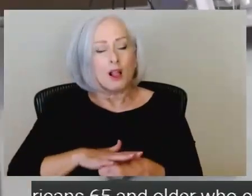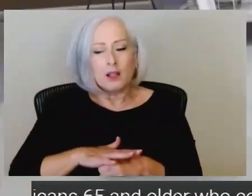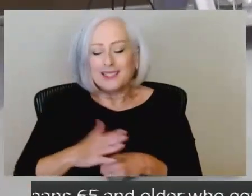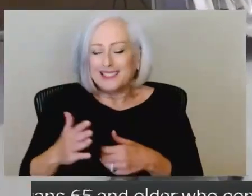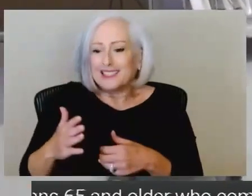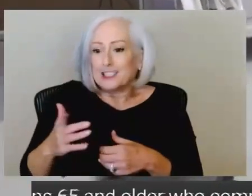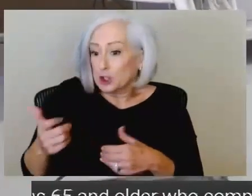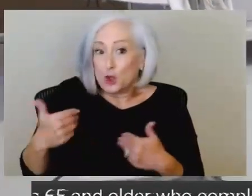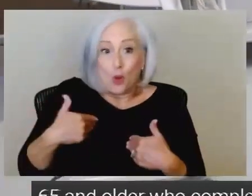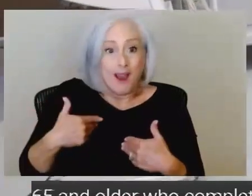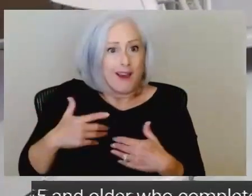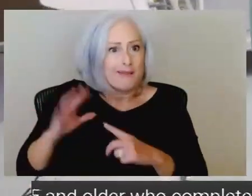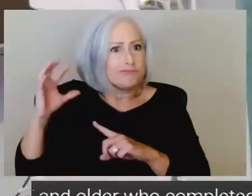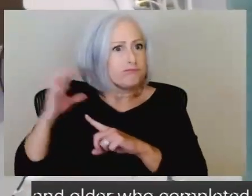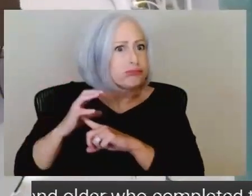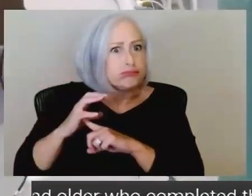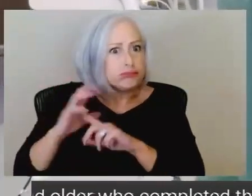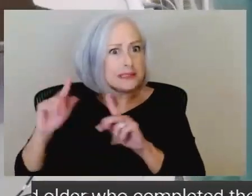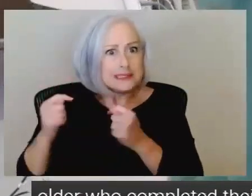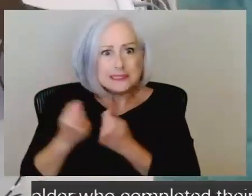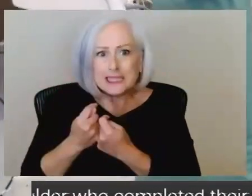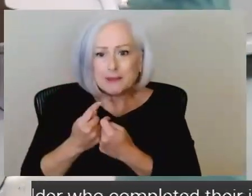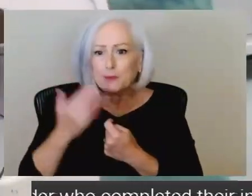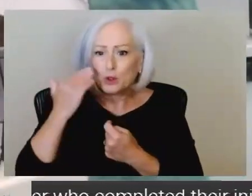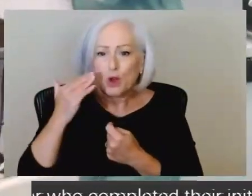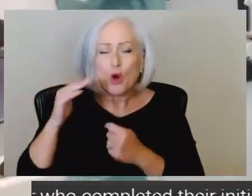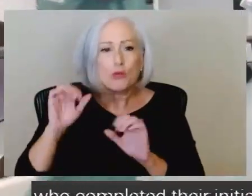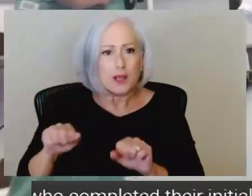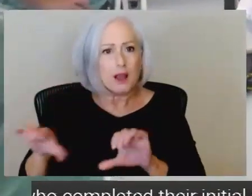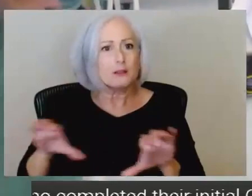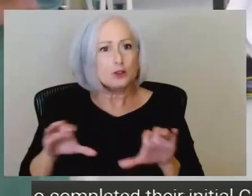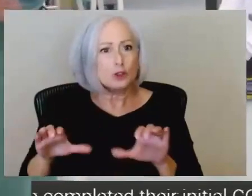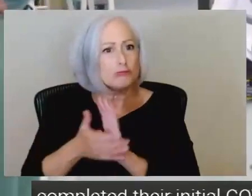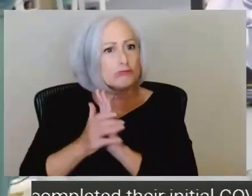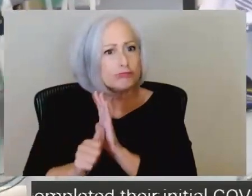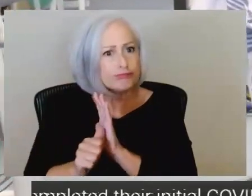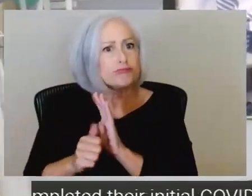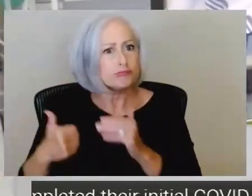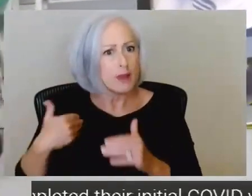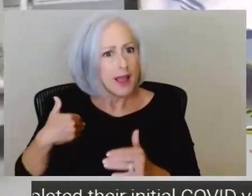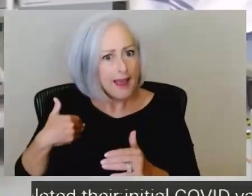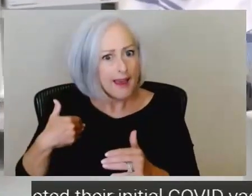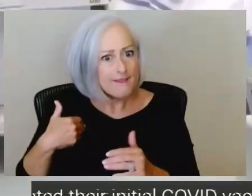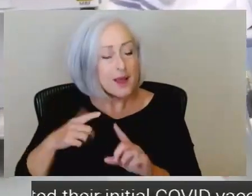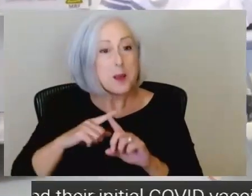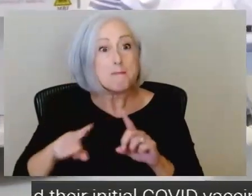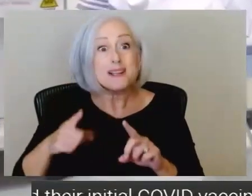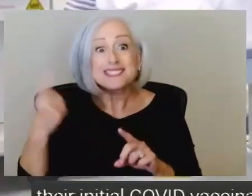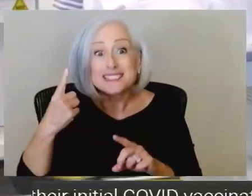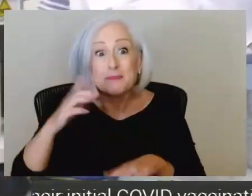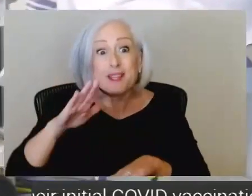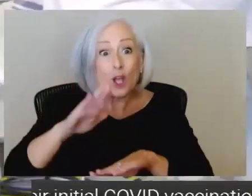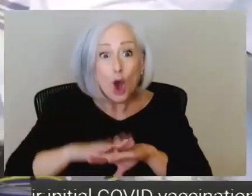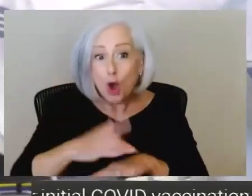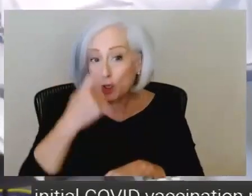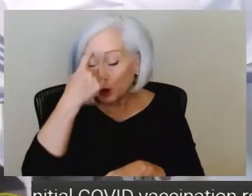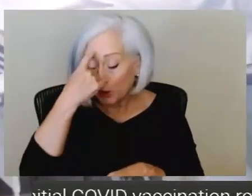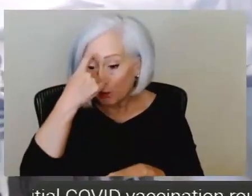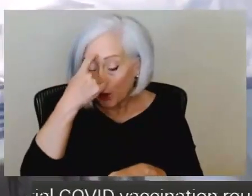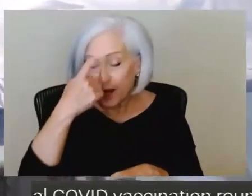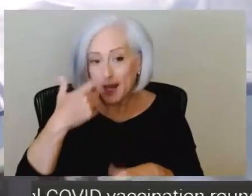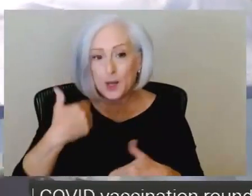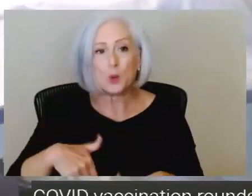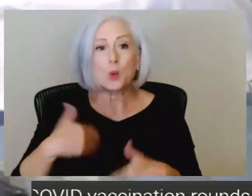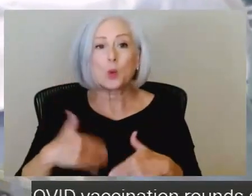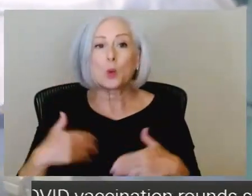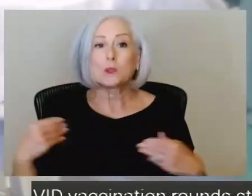you know you're in great hands. Having something performed on your brain, that can be scary. And you could